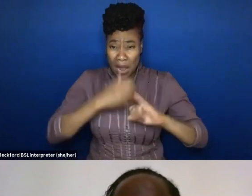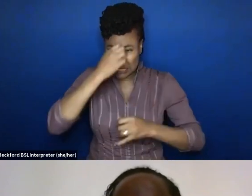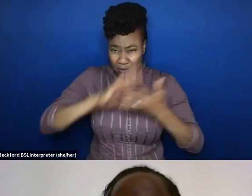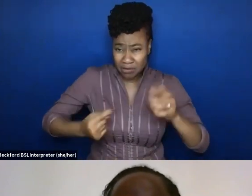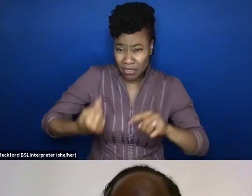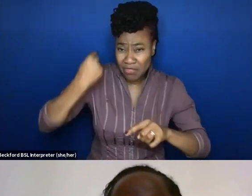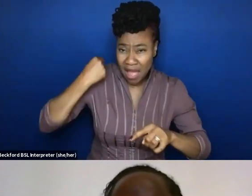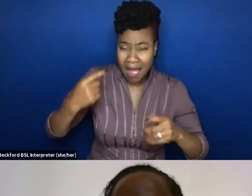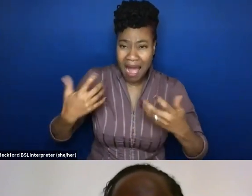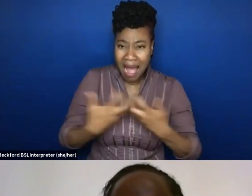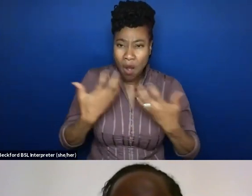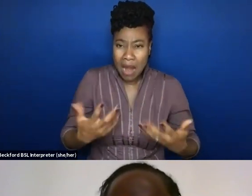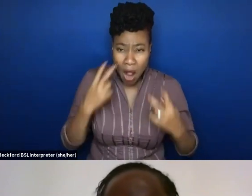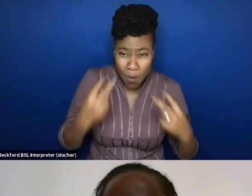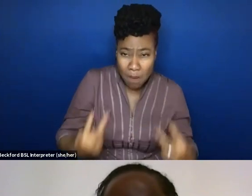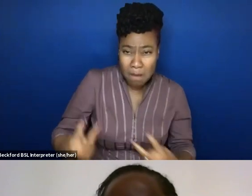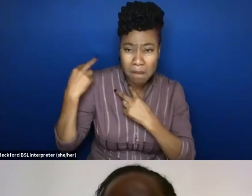started on this journey.